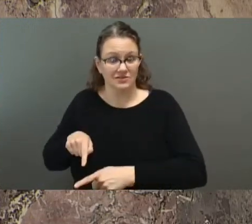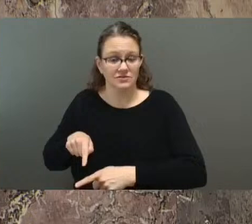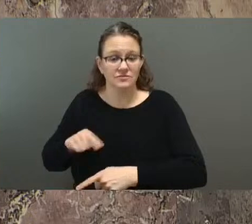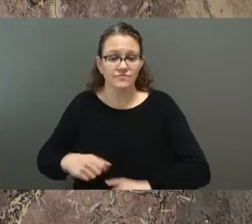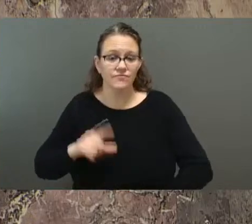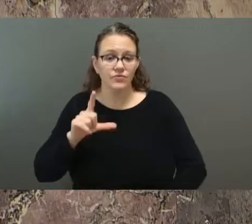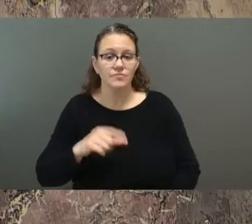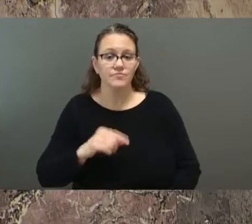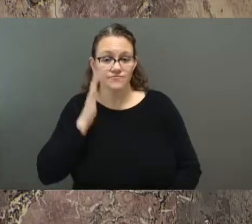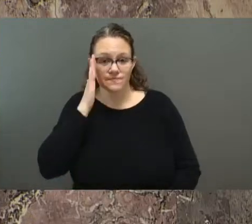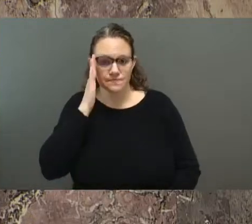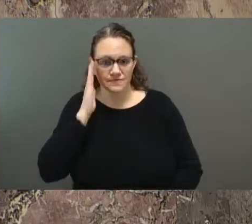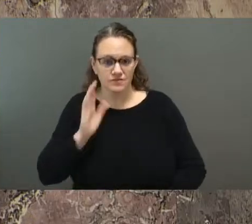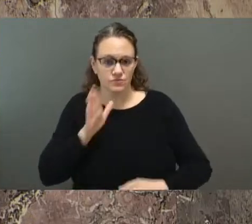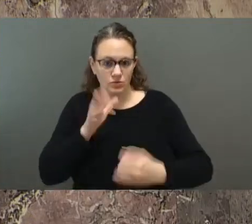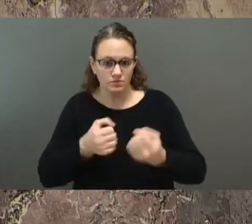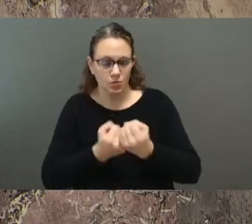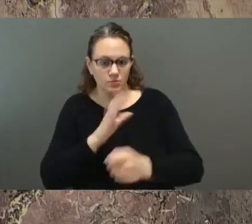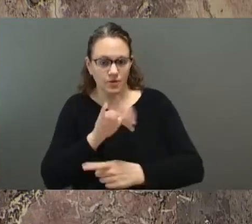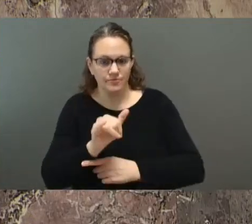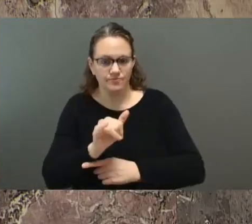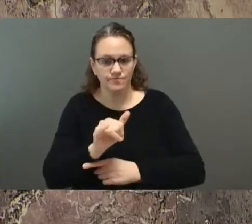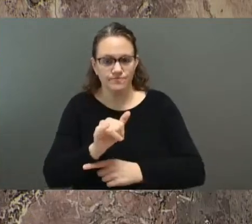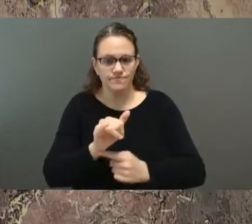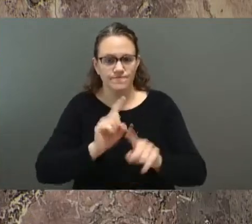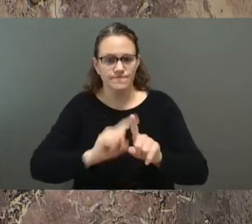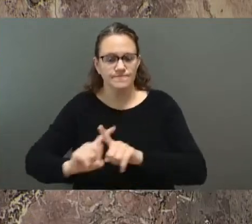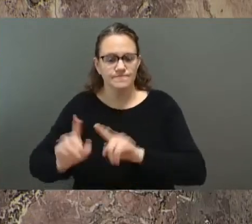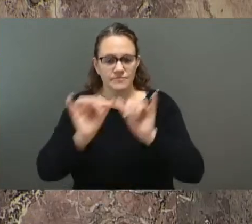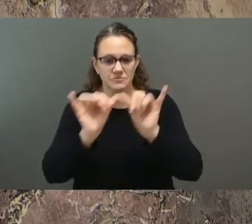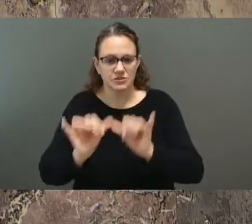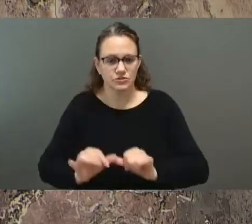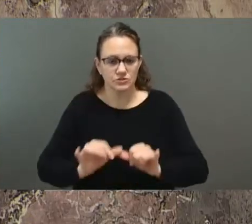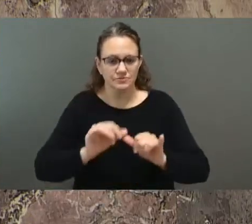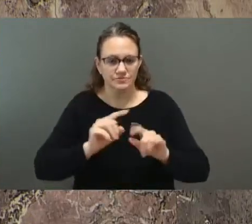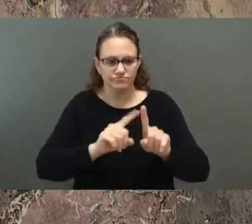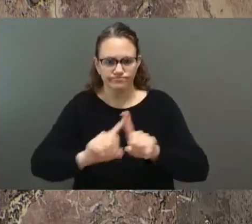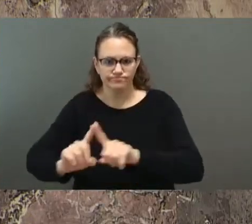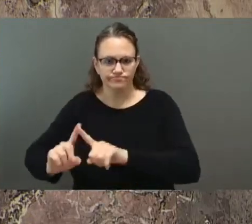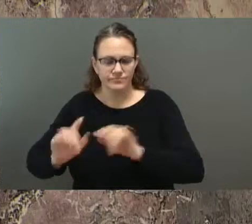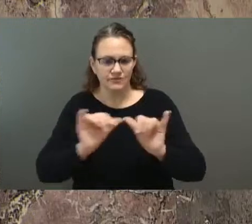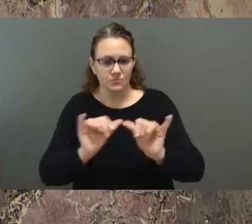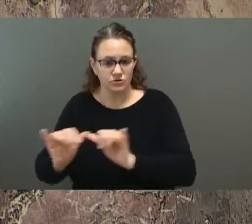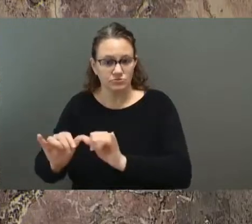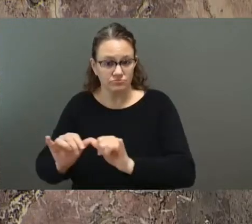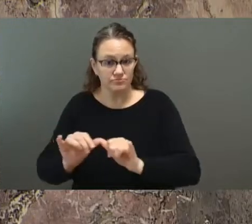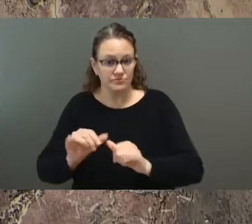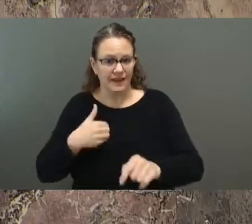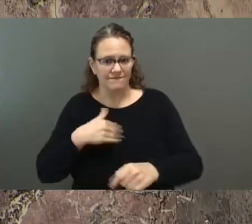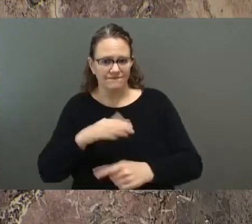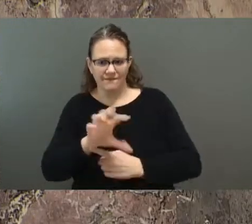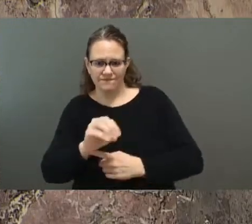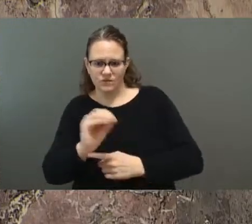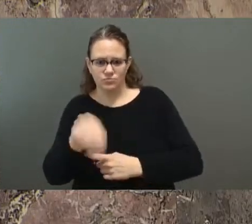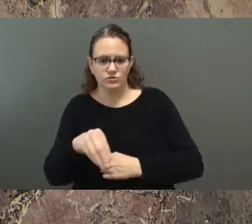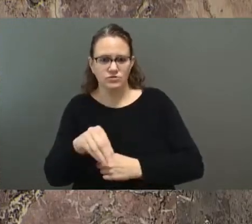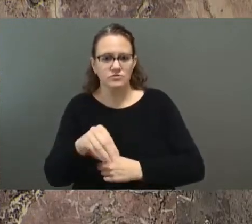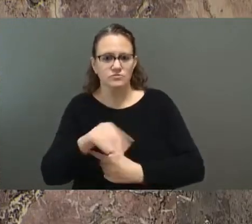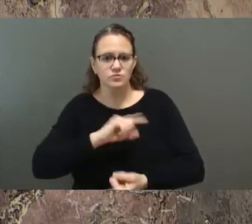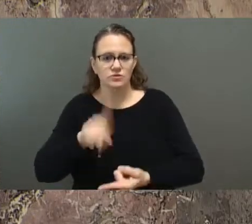inventory shows a more than 50% reduction in methane emissions intensity between 2012 and 2022.